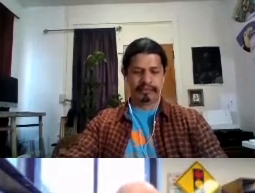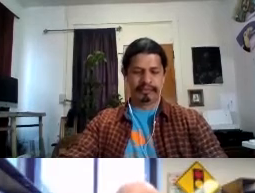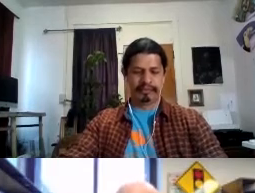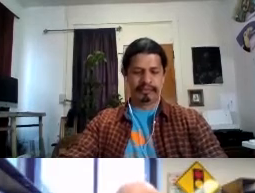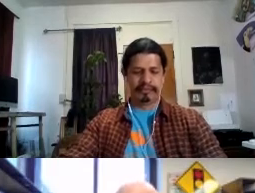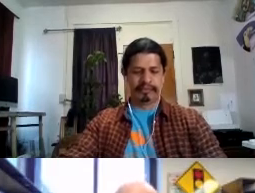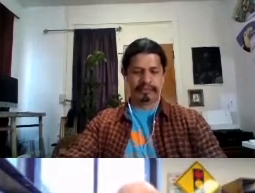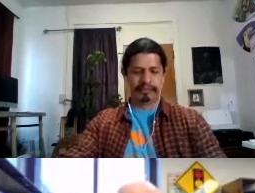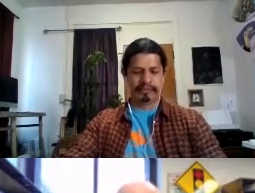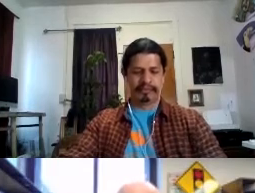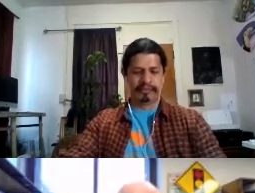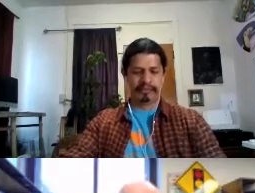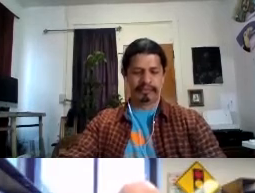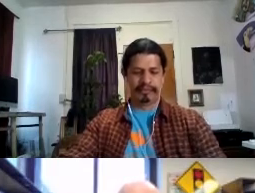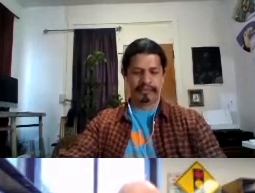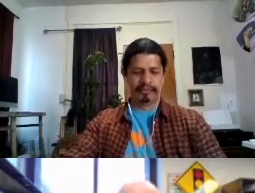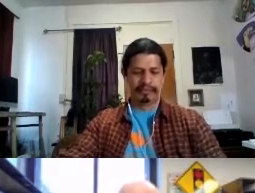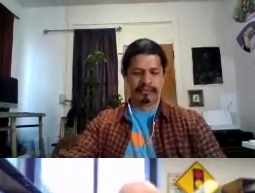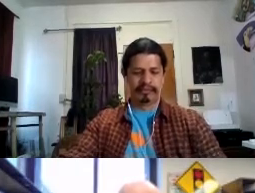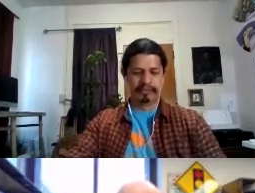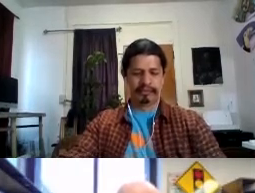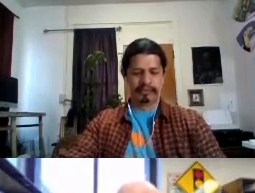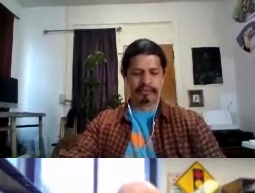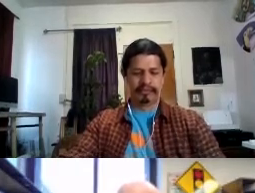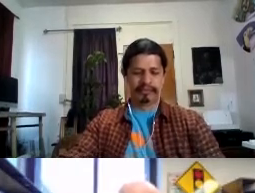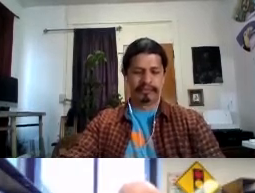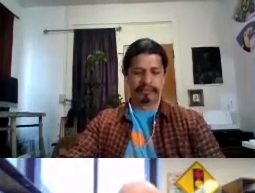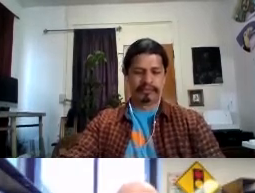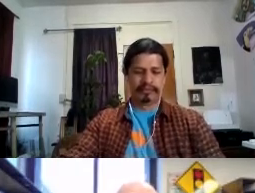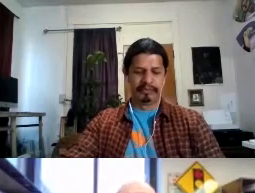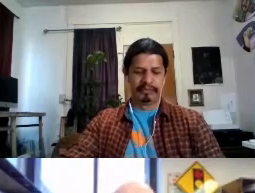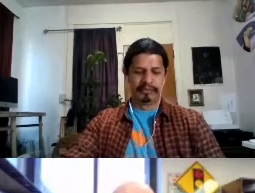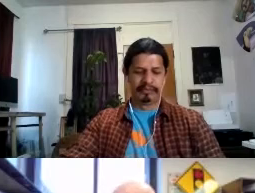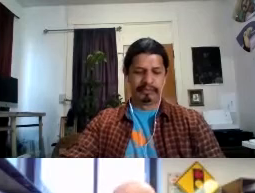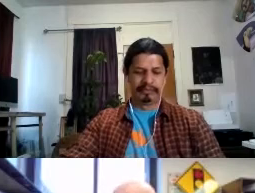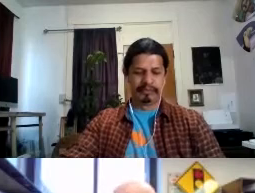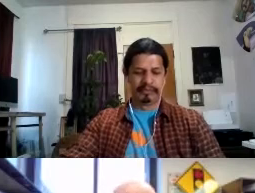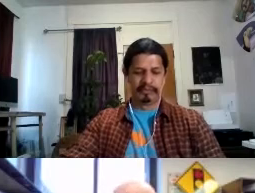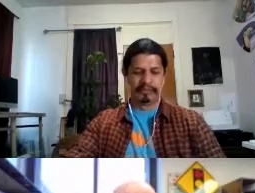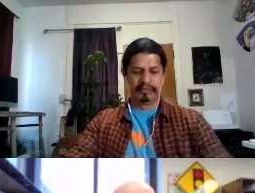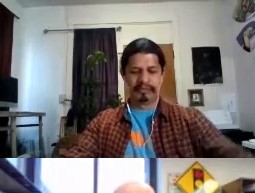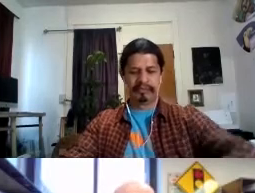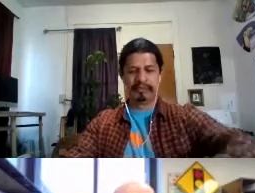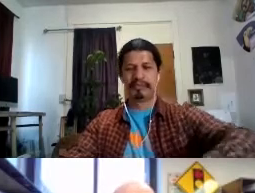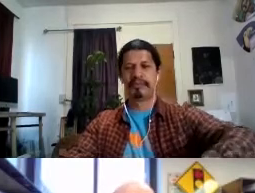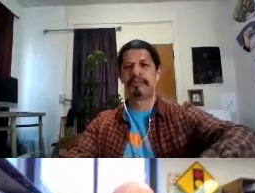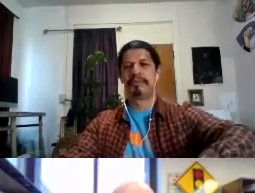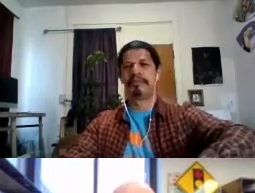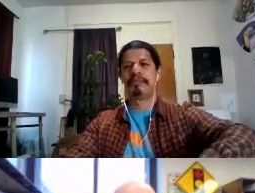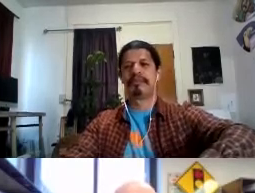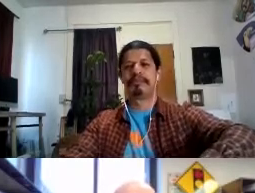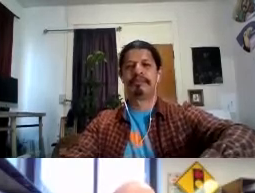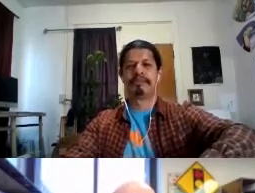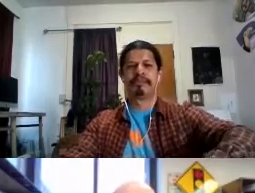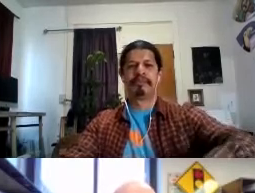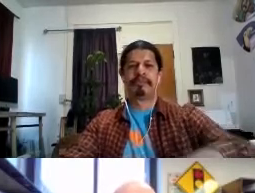we're able to actually use the parking that we're maintaining and expanding to protect and buffer that bicycle lane. So you can see